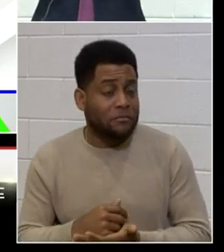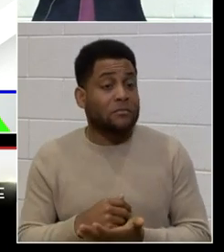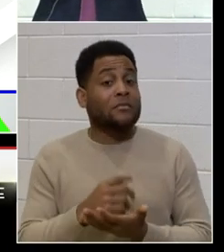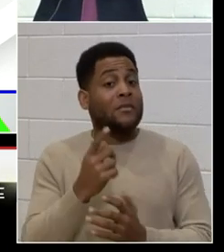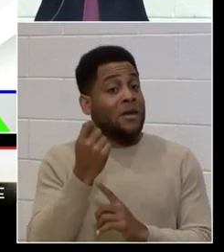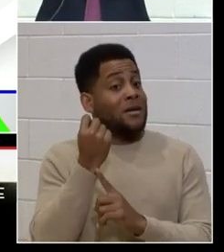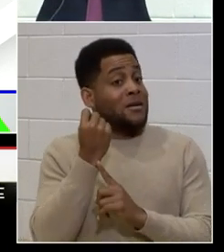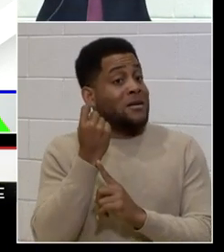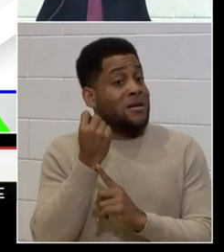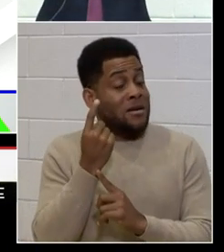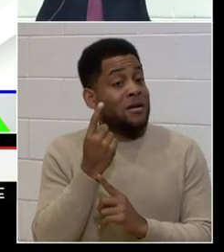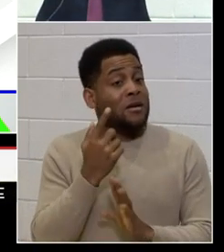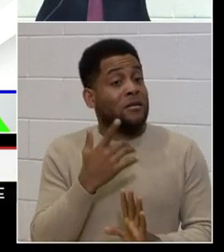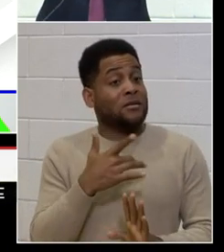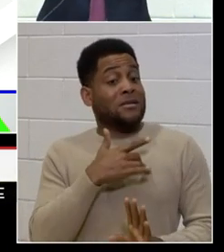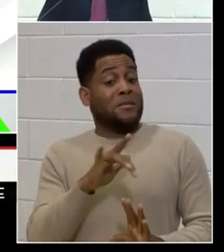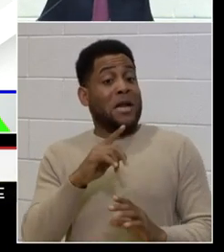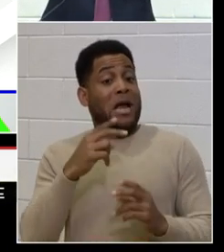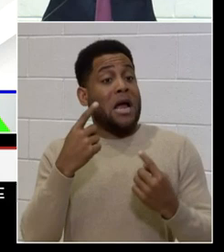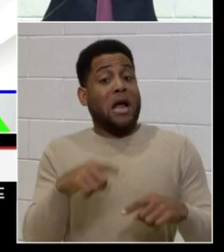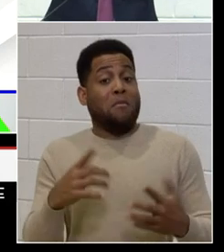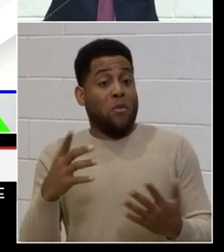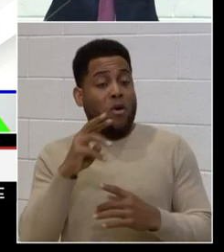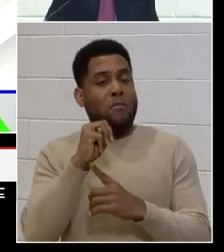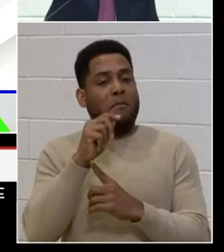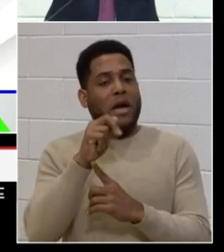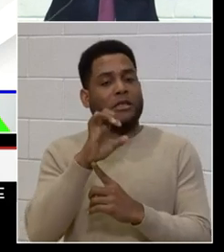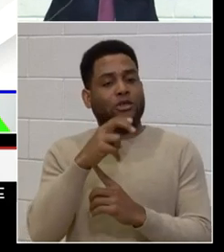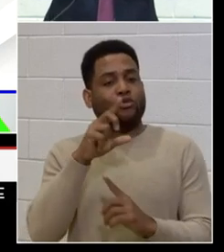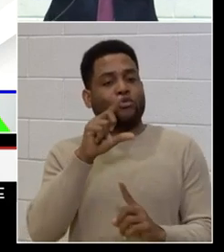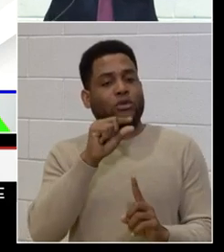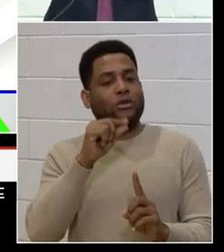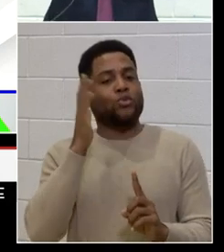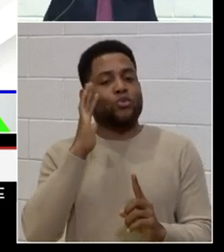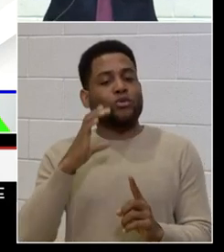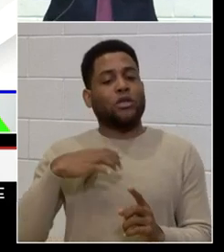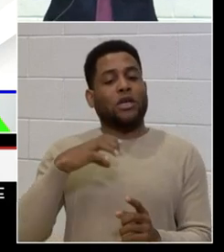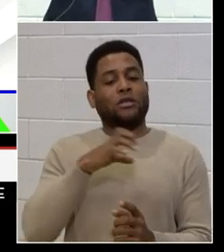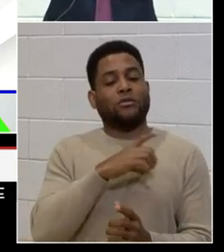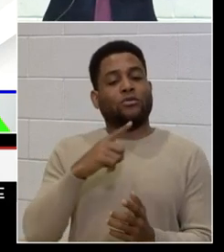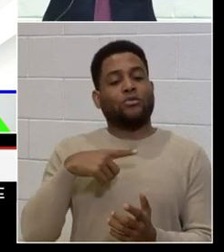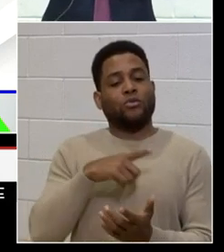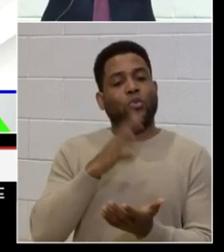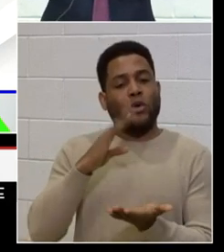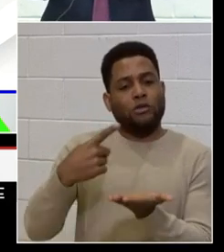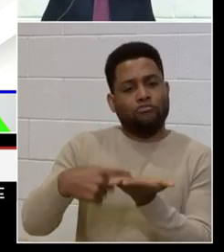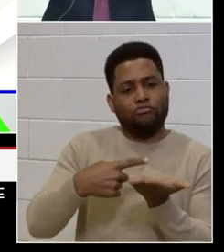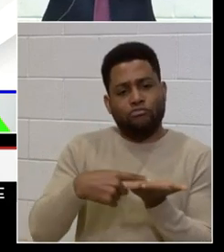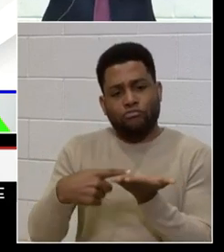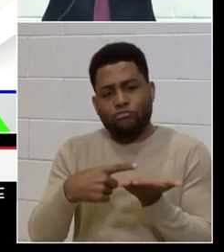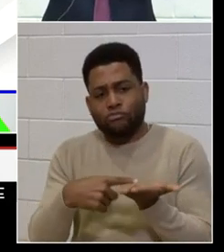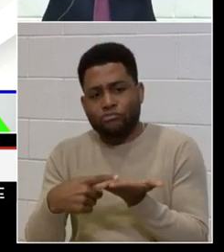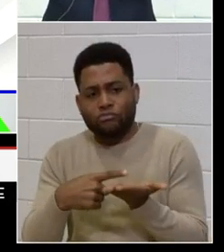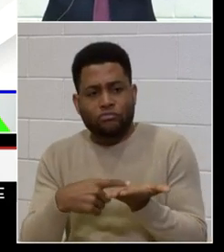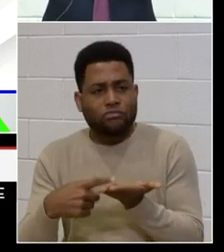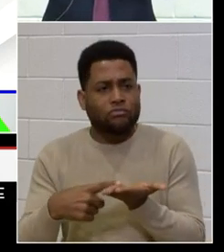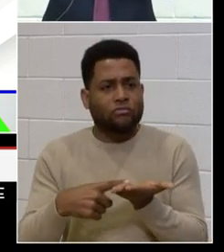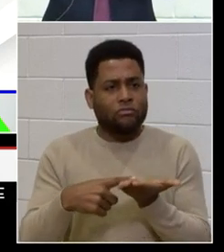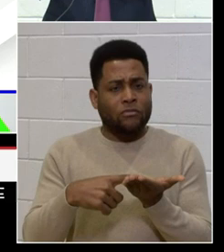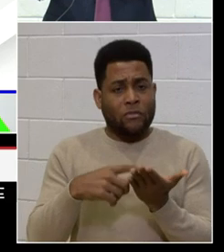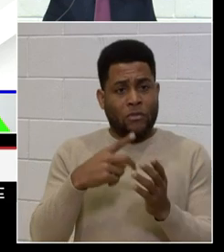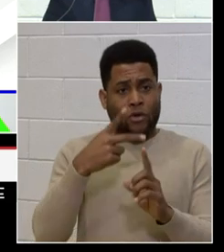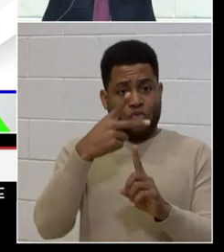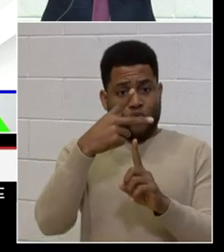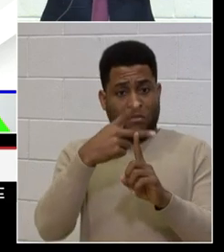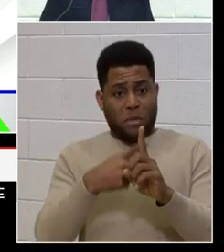20th. Then the council will have about 2 months where they hold hearings, they do deliberations, and ultimately they have the final say over what's